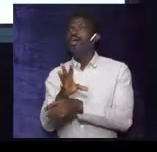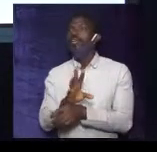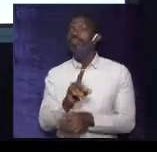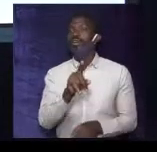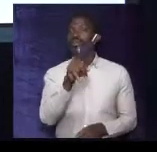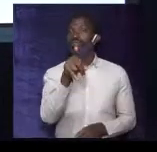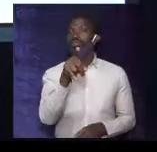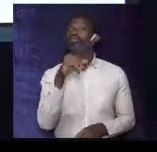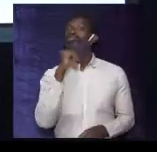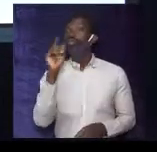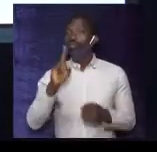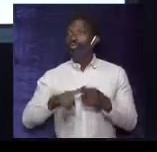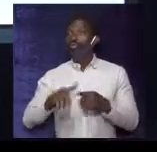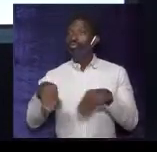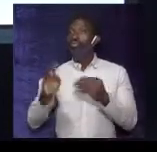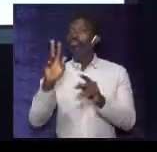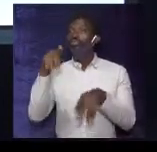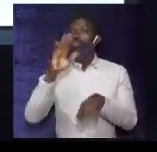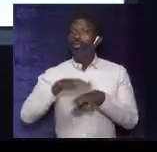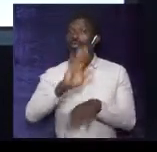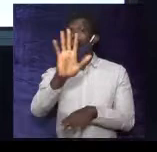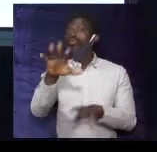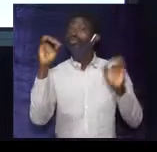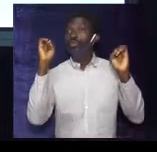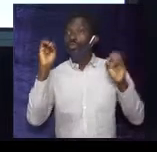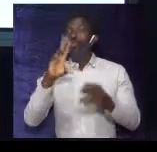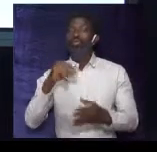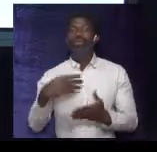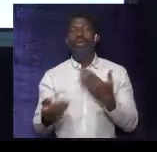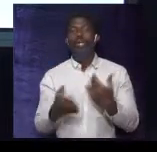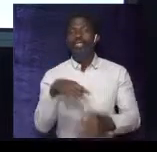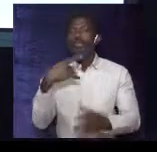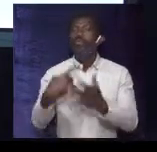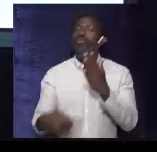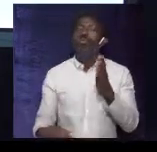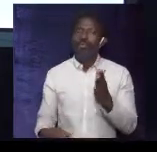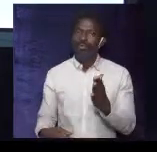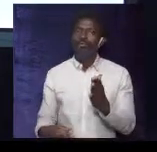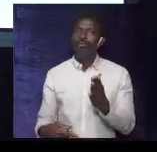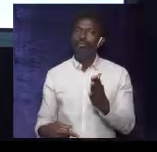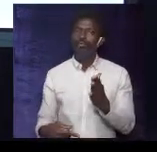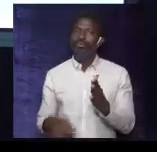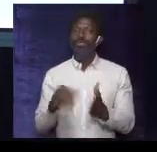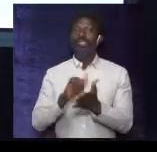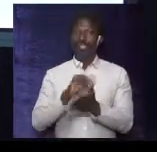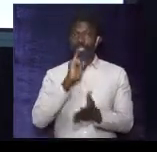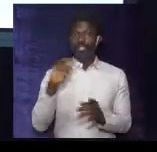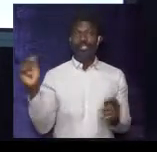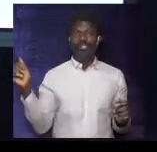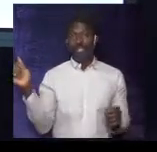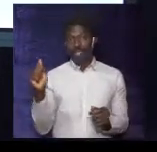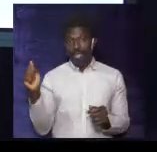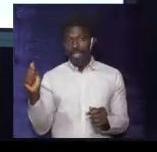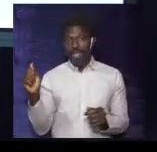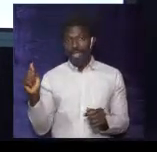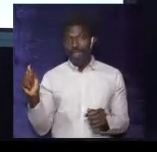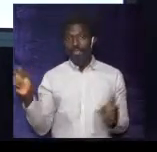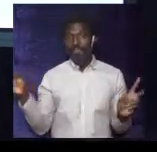meaning. I will advise you not to give up on your education, no matter